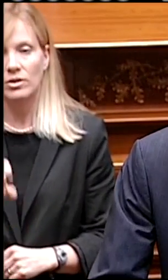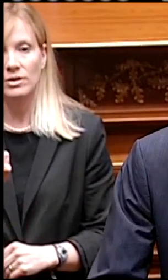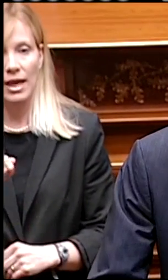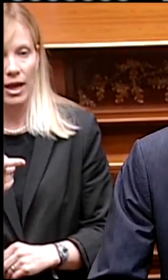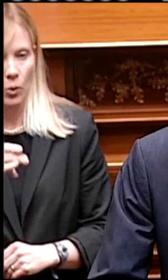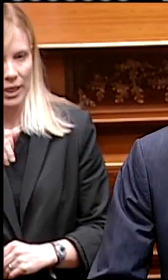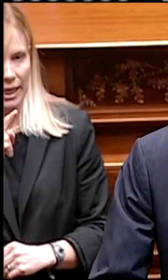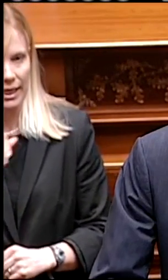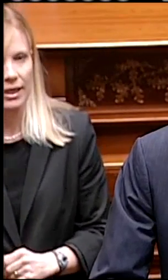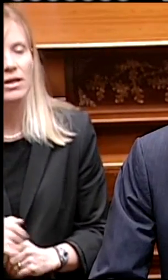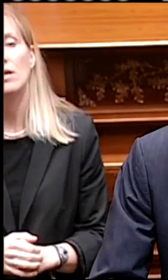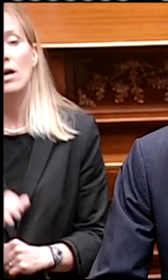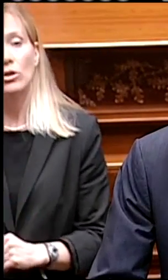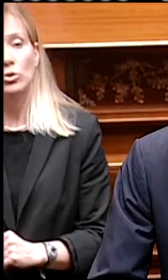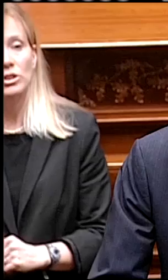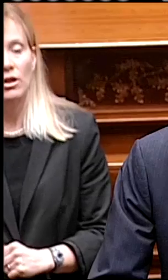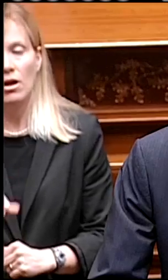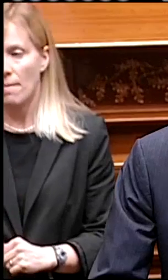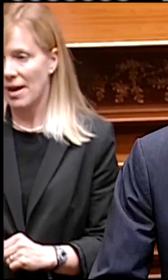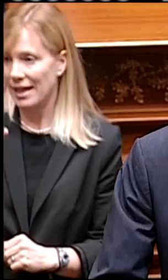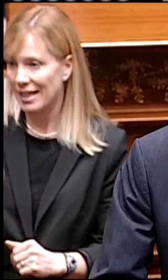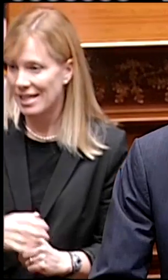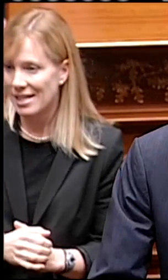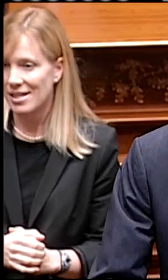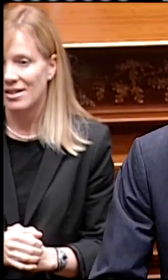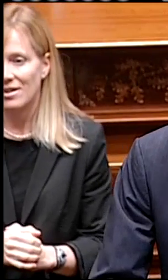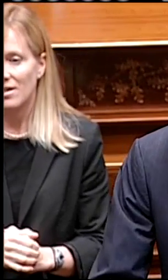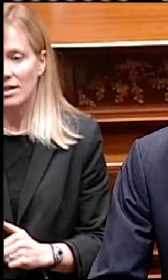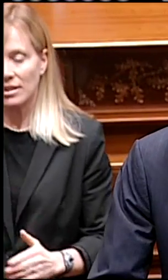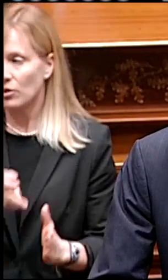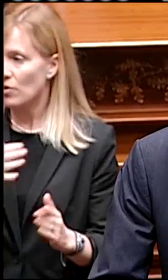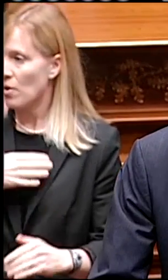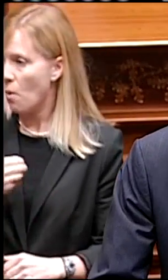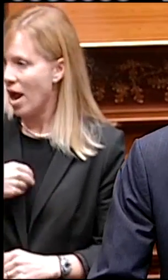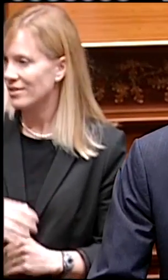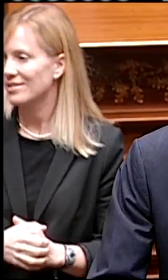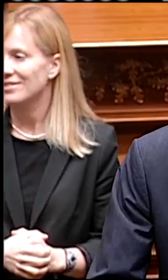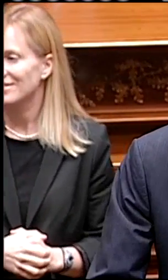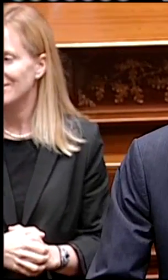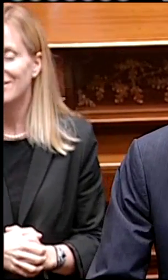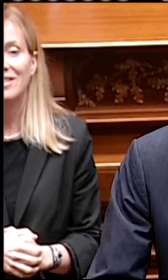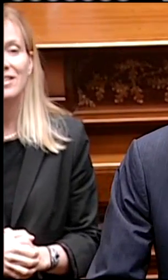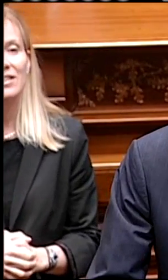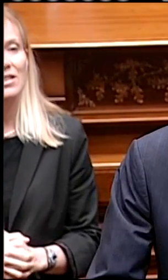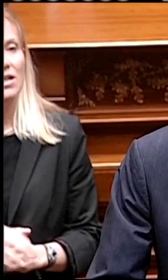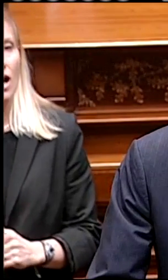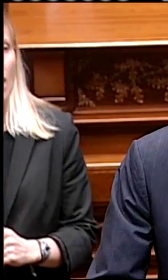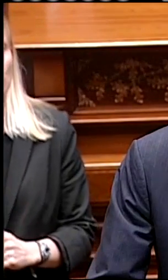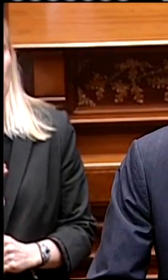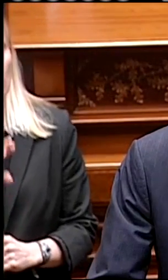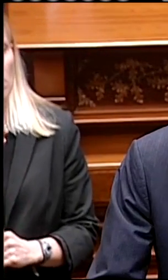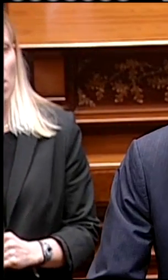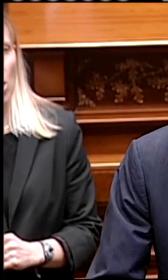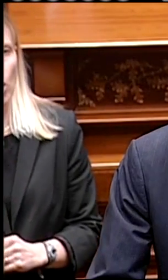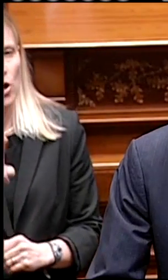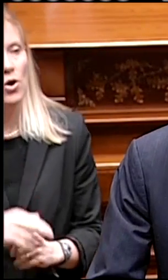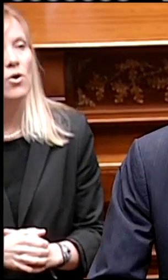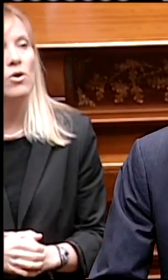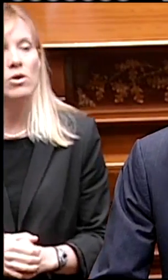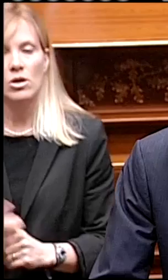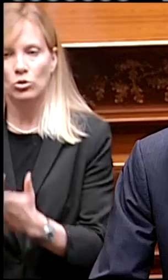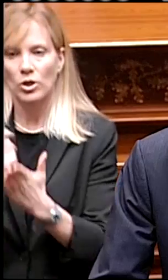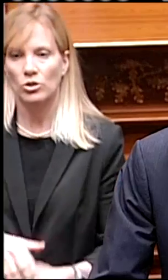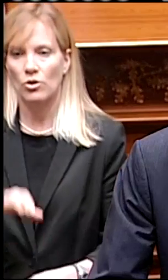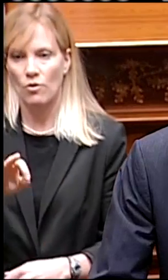Sanguinetti, Attorney General Madigan, Secretary White, Comptroller Munger,